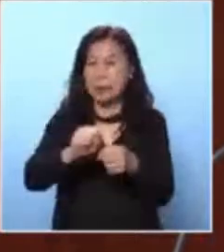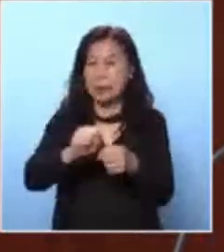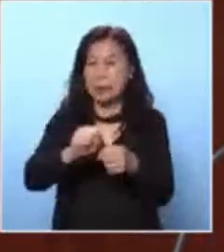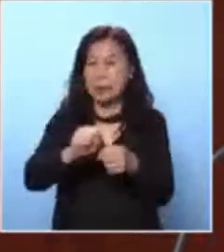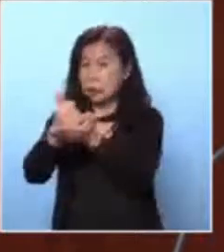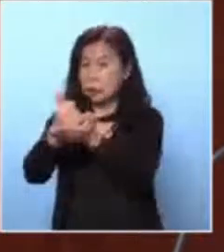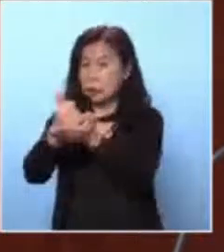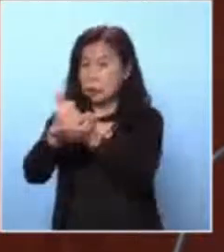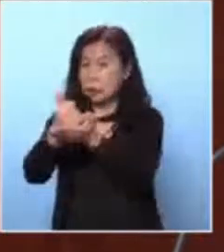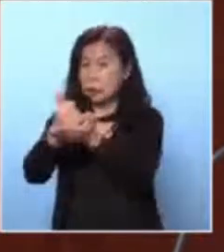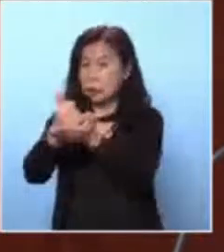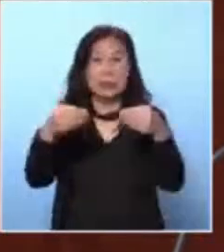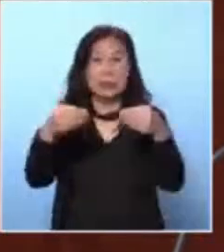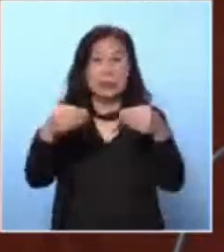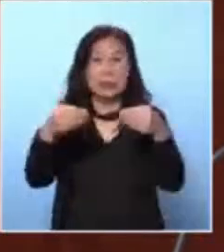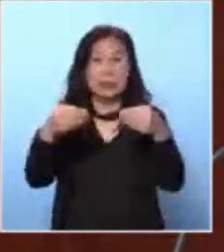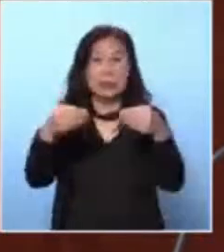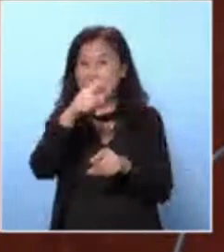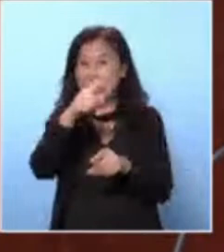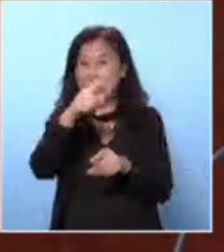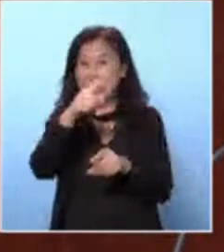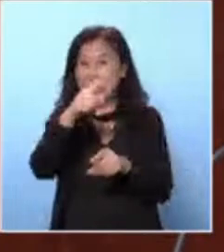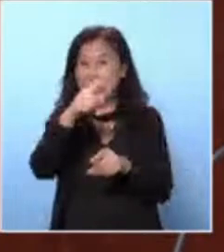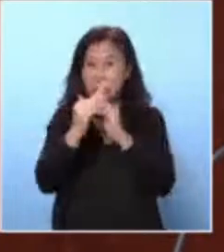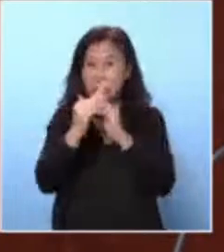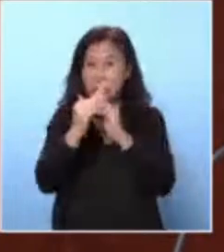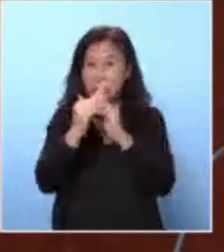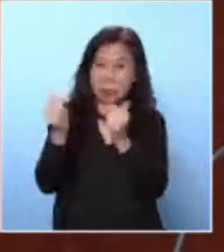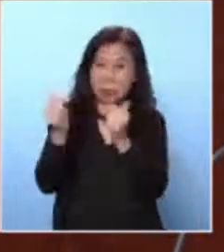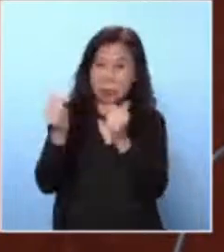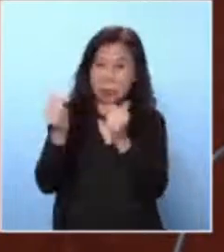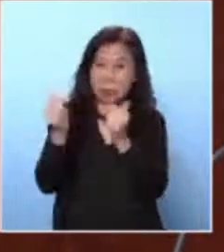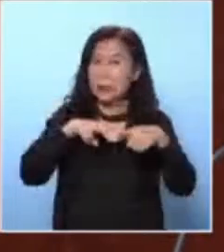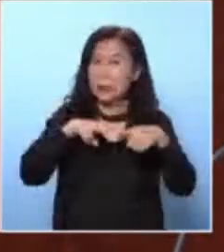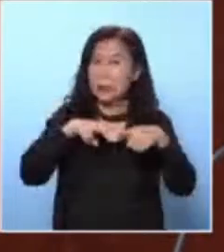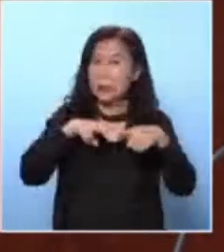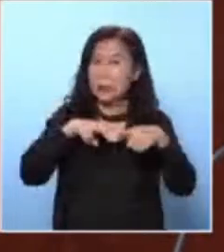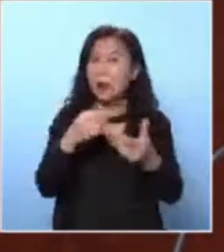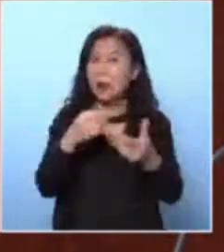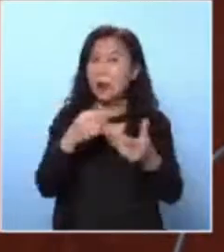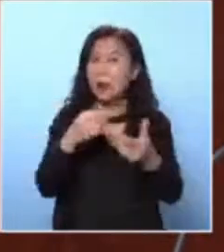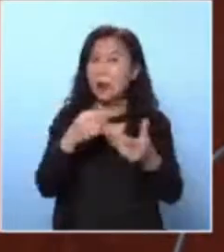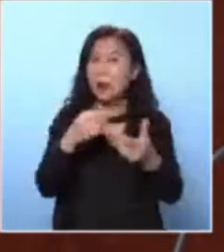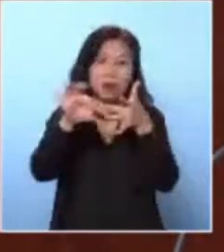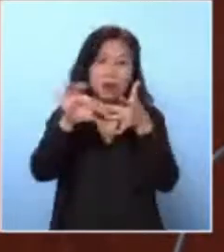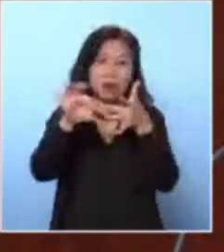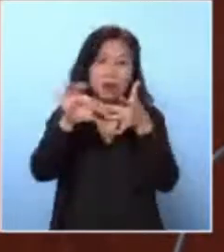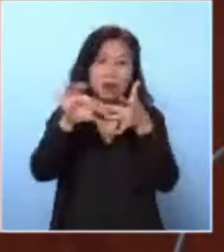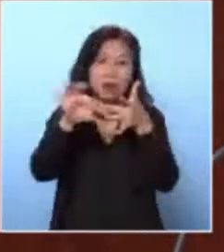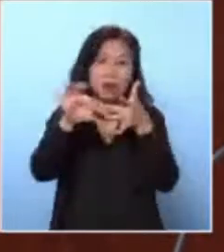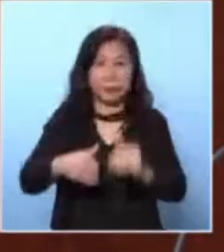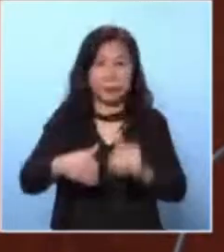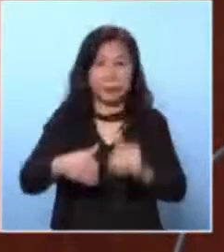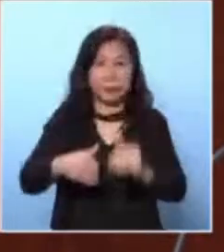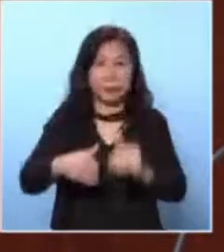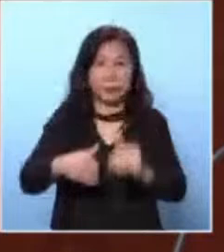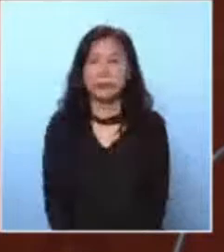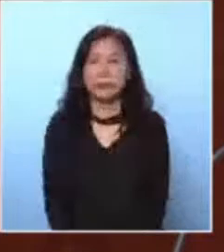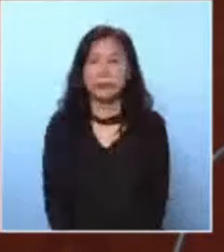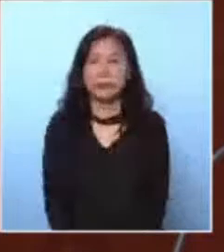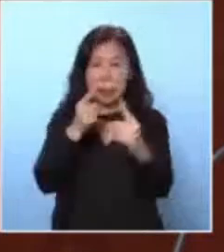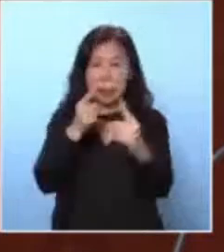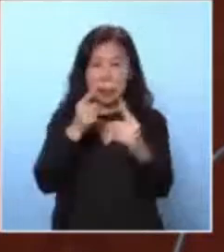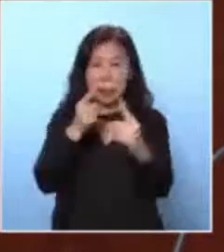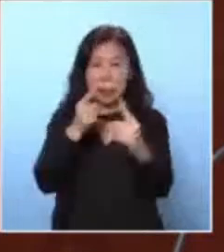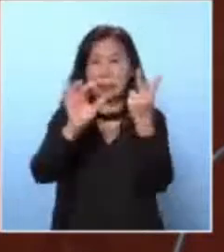UGC-funded universities will take forward a number of hostel projects which will cumulatively provide about